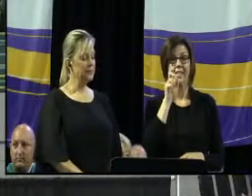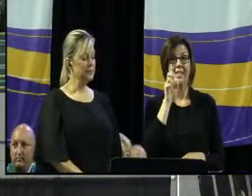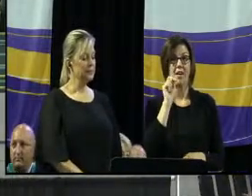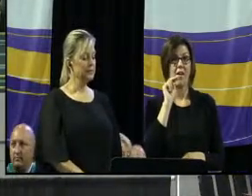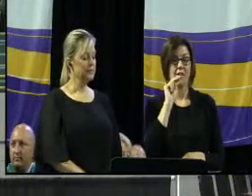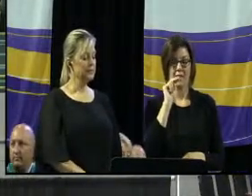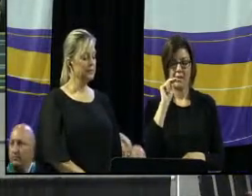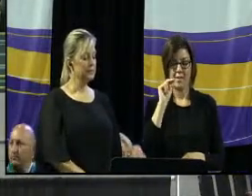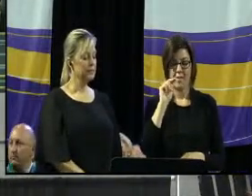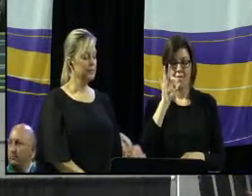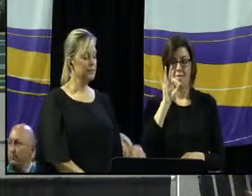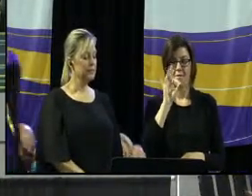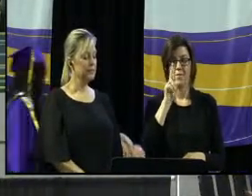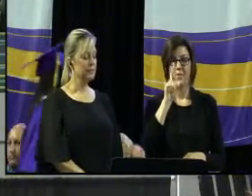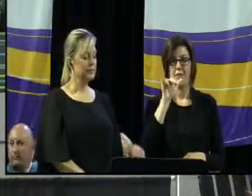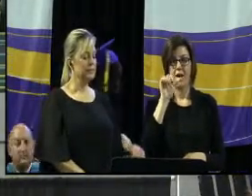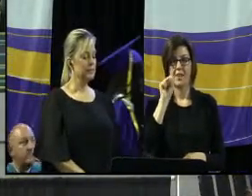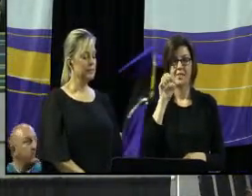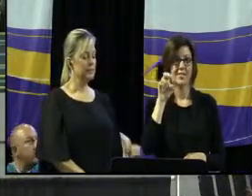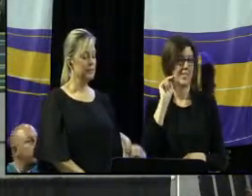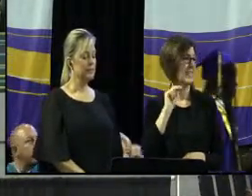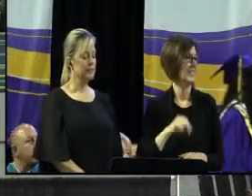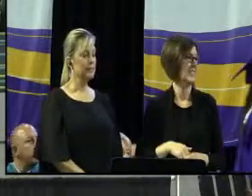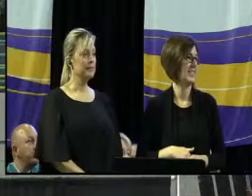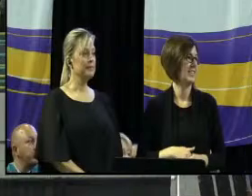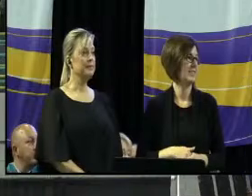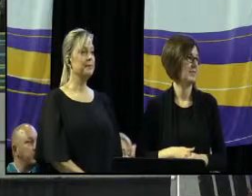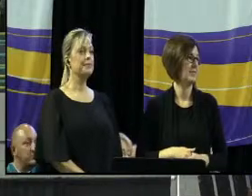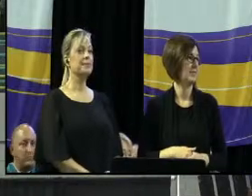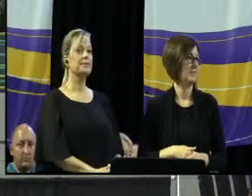Keon Malik Friesen.